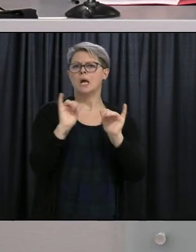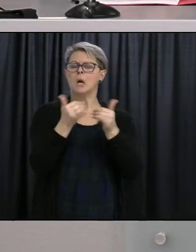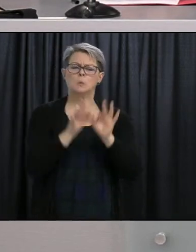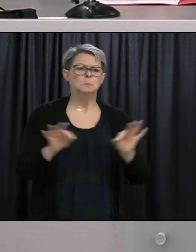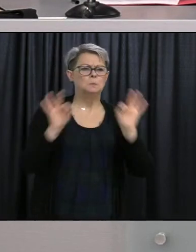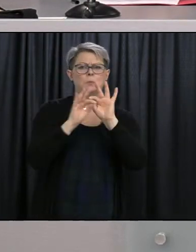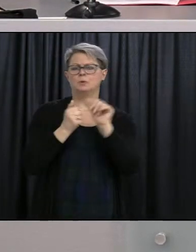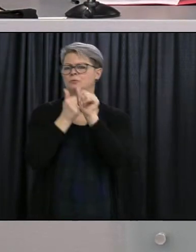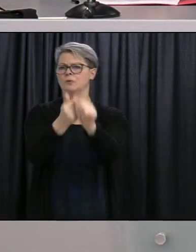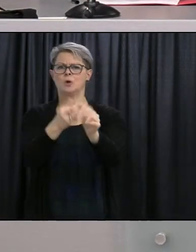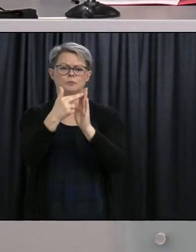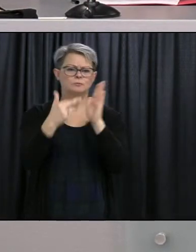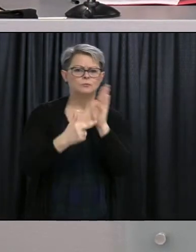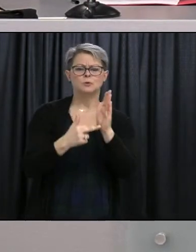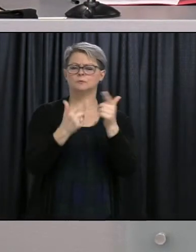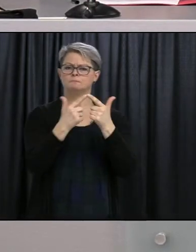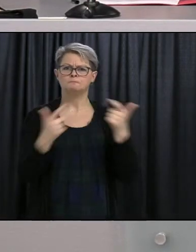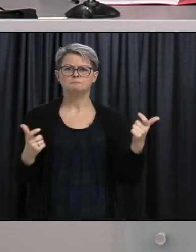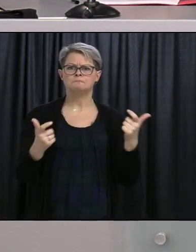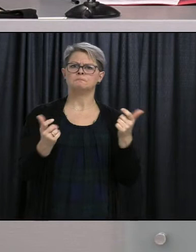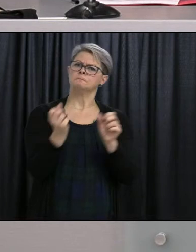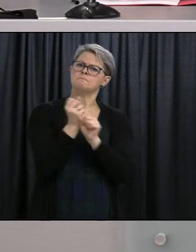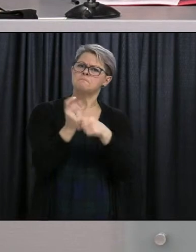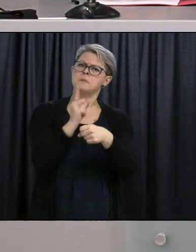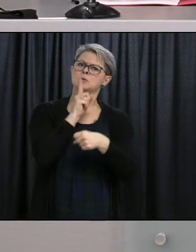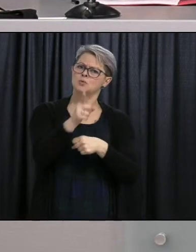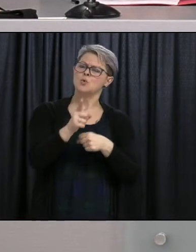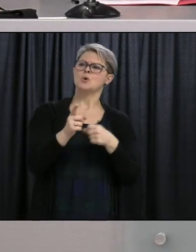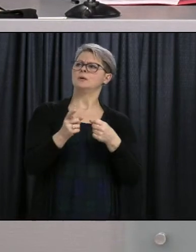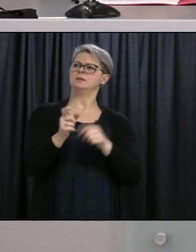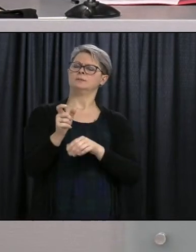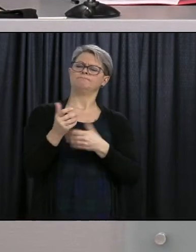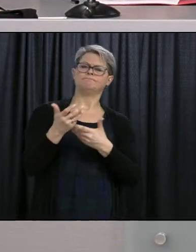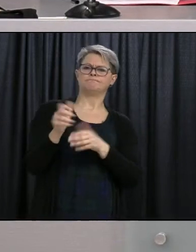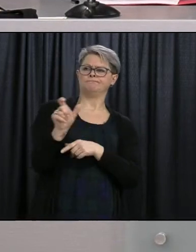follow rules and things like that so that we avoid another lockdown.